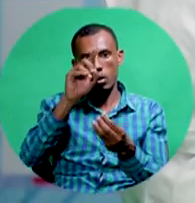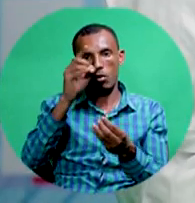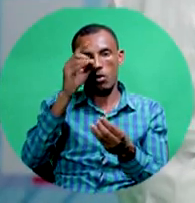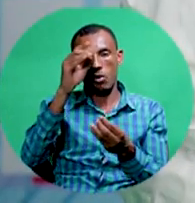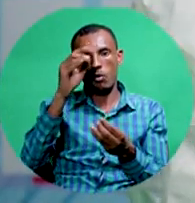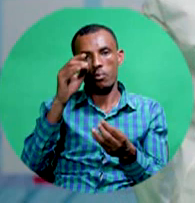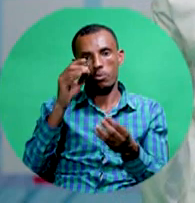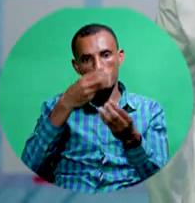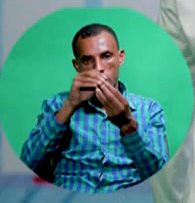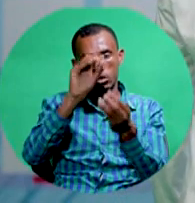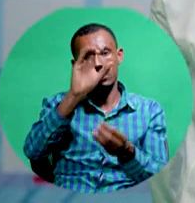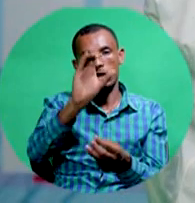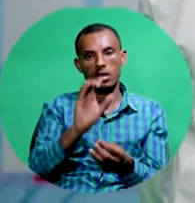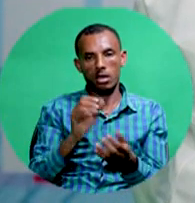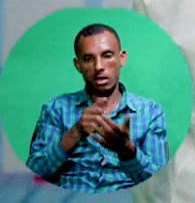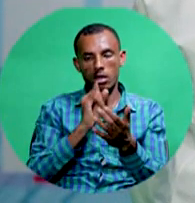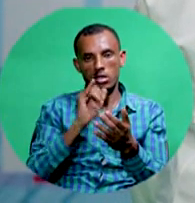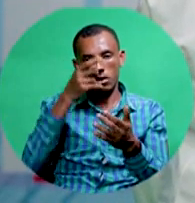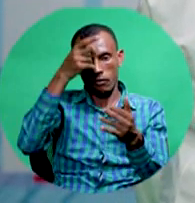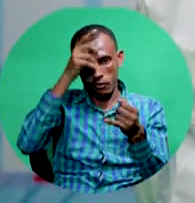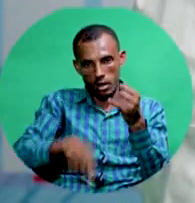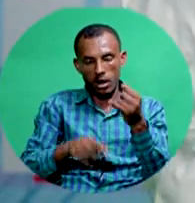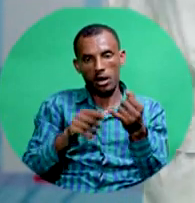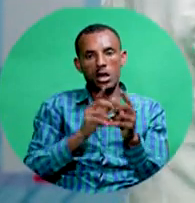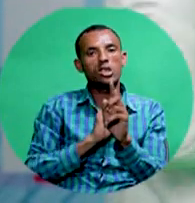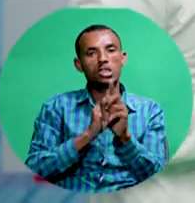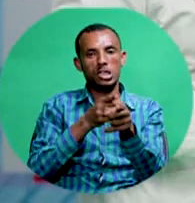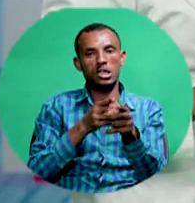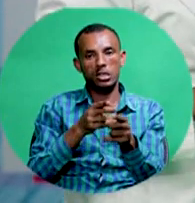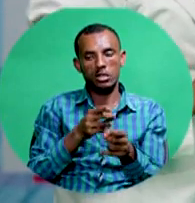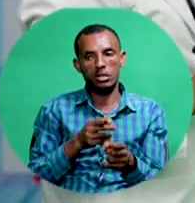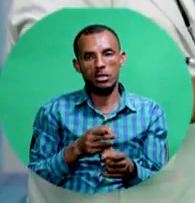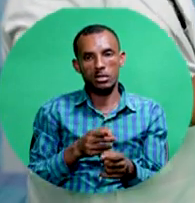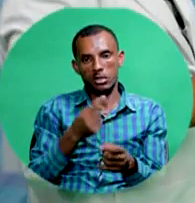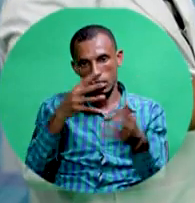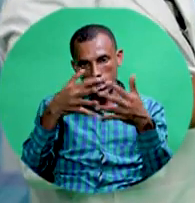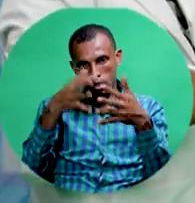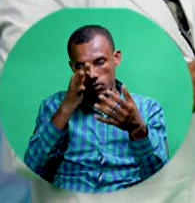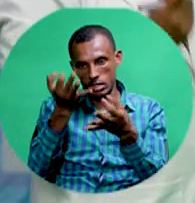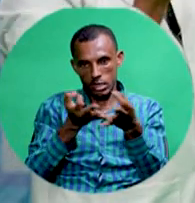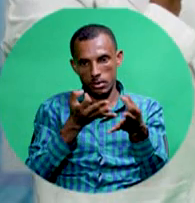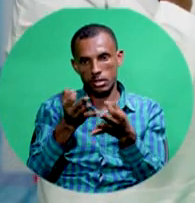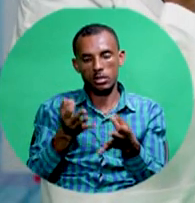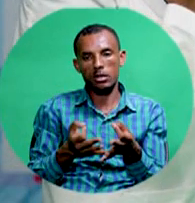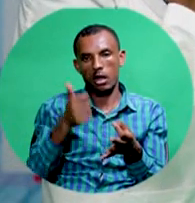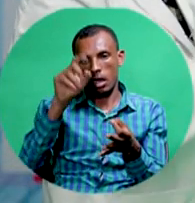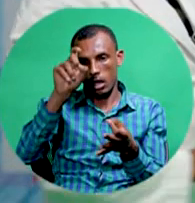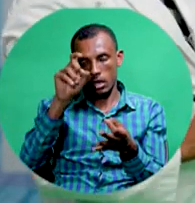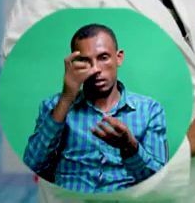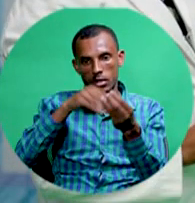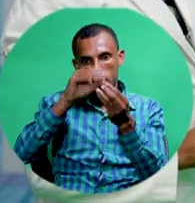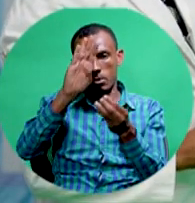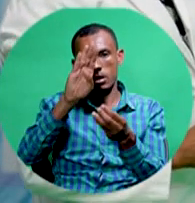for the integration of this expression, the integration of ax plus b the power of